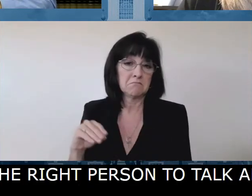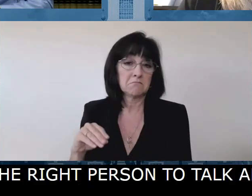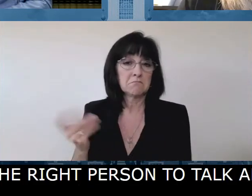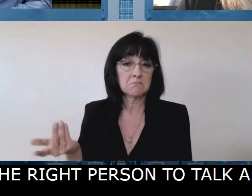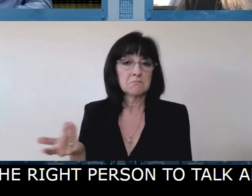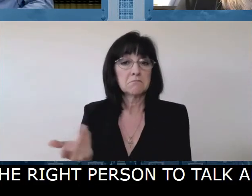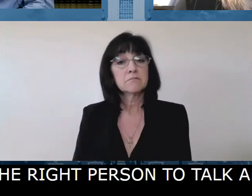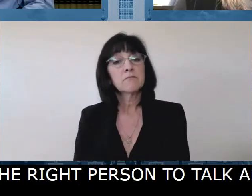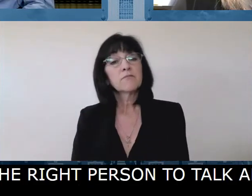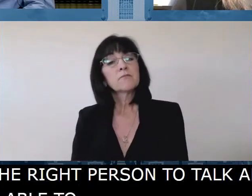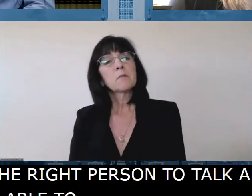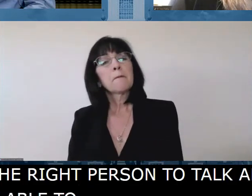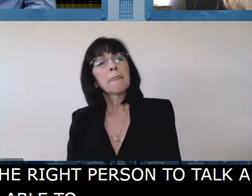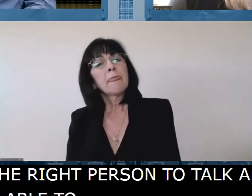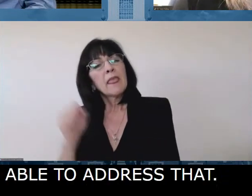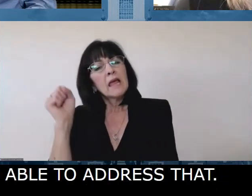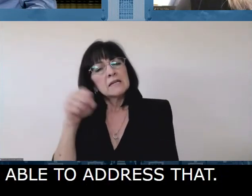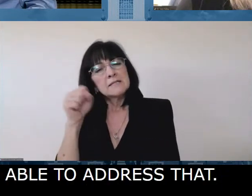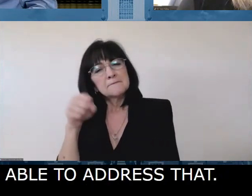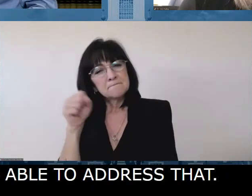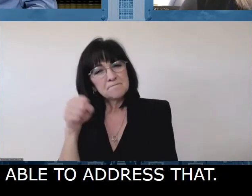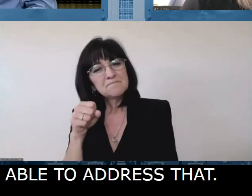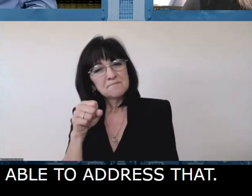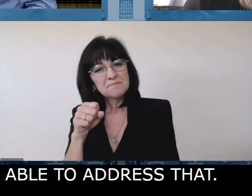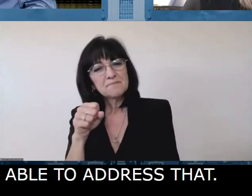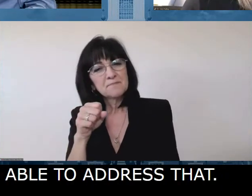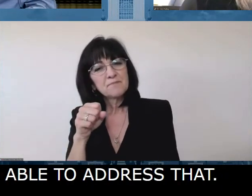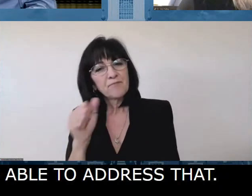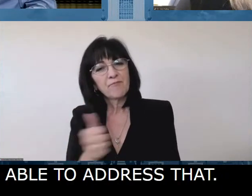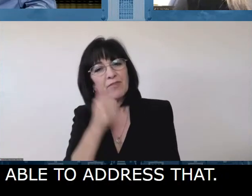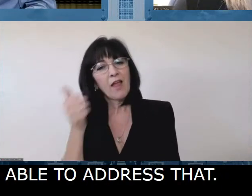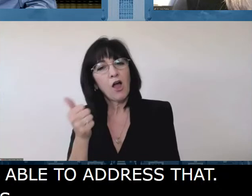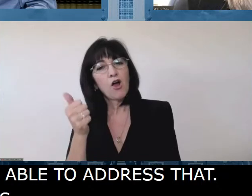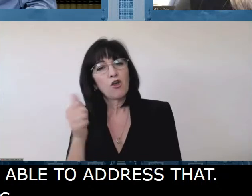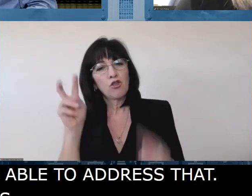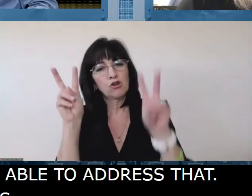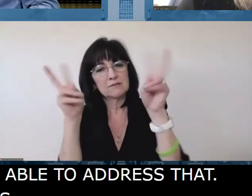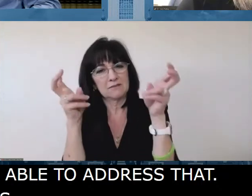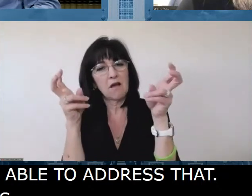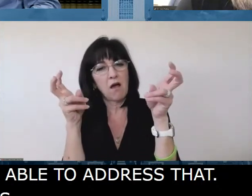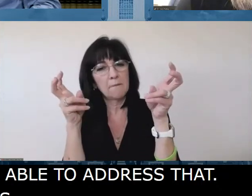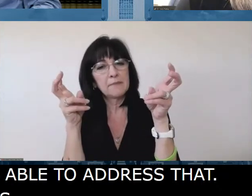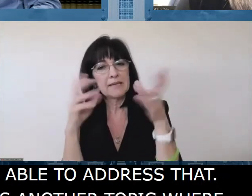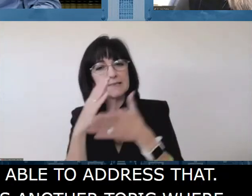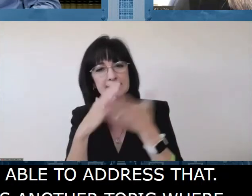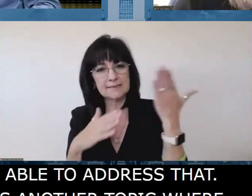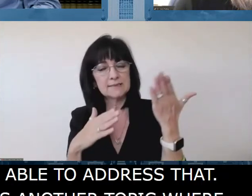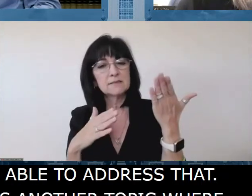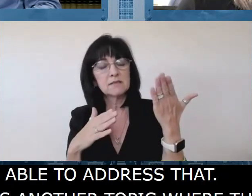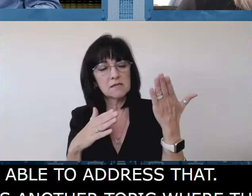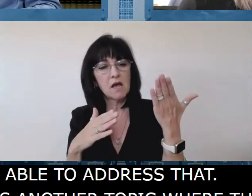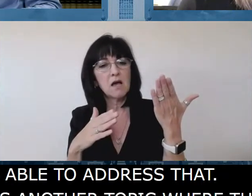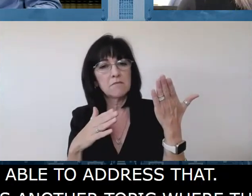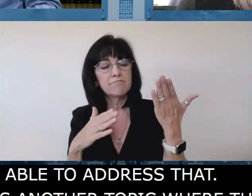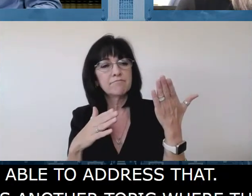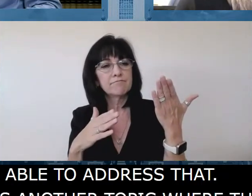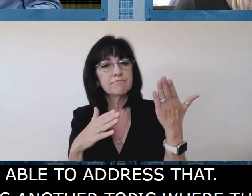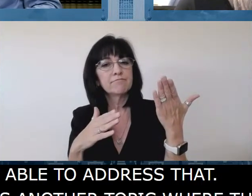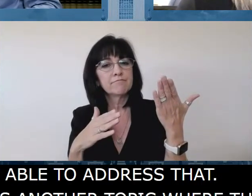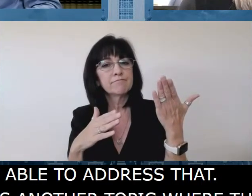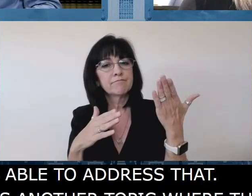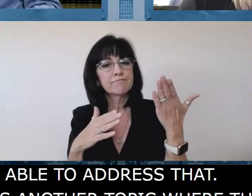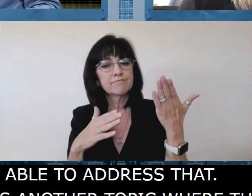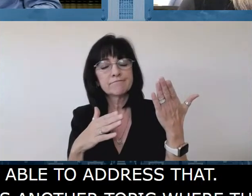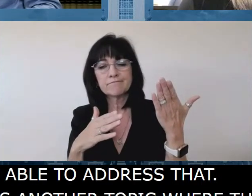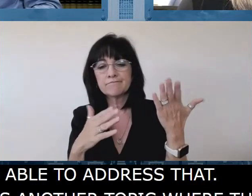that. Yeah, so this is another topic where there's some uncertainty. I was just